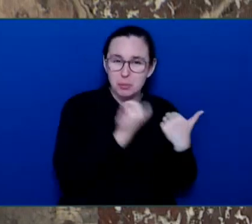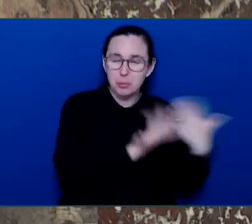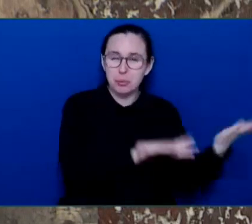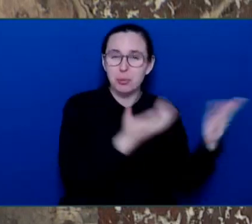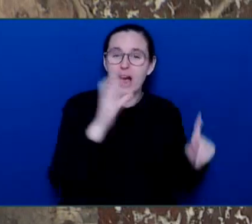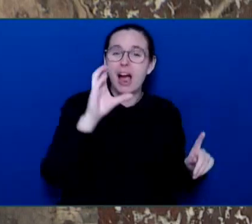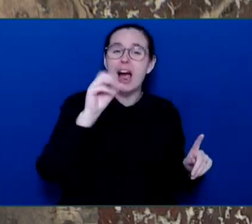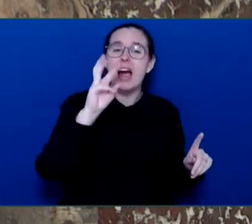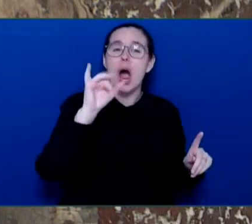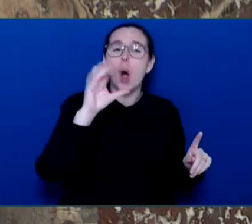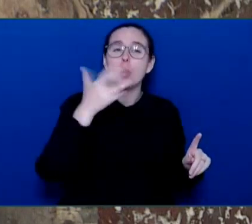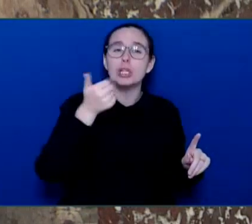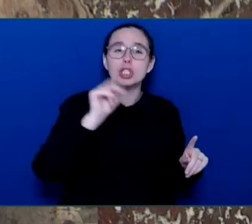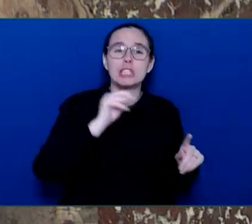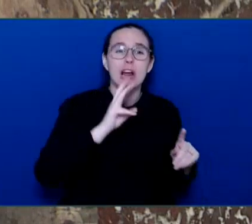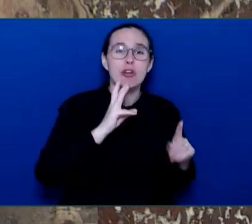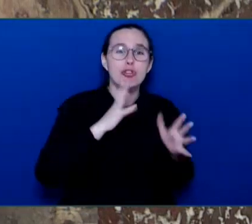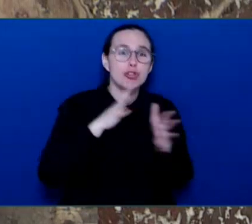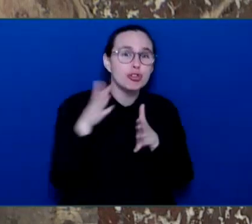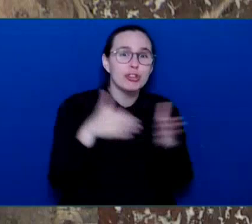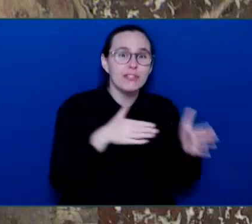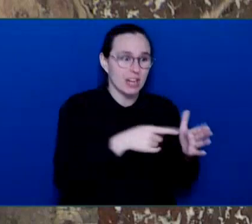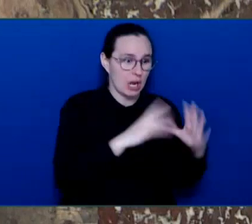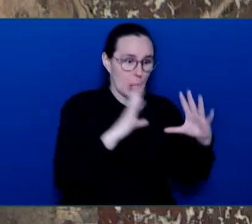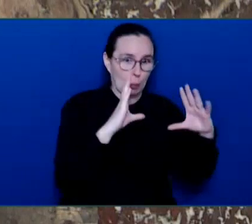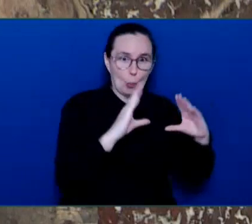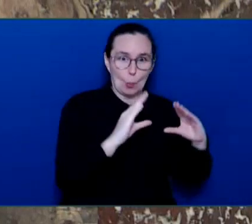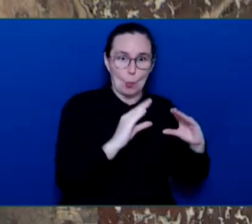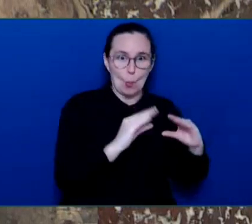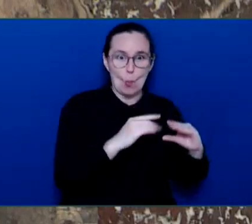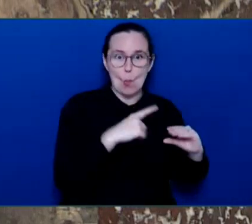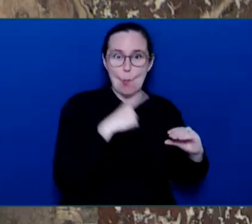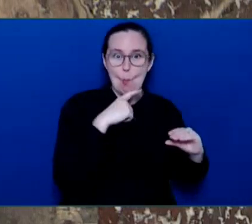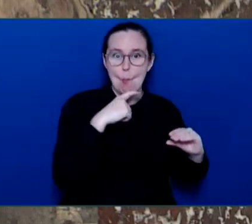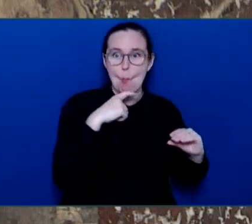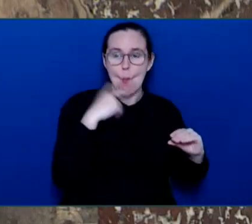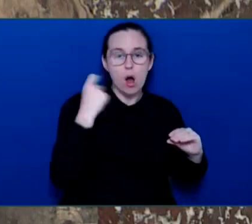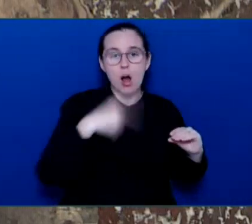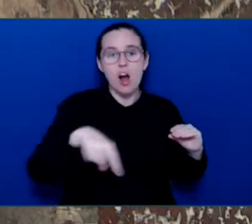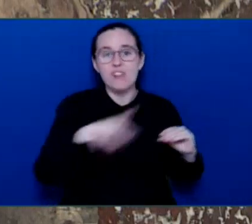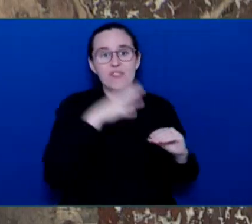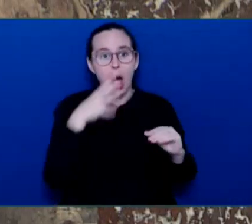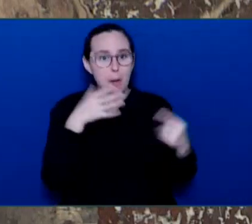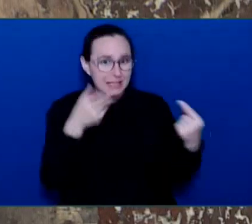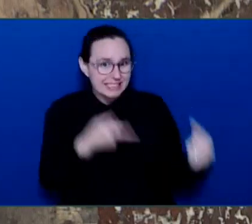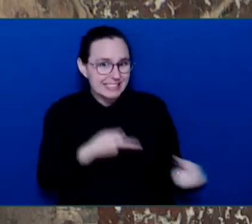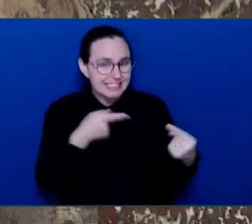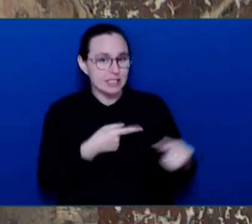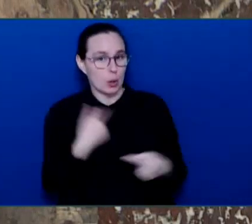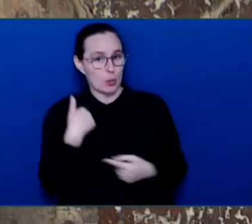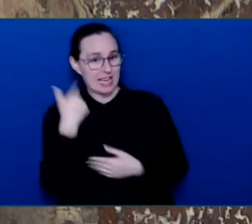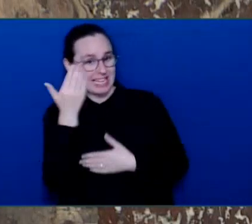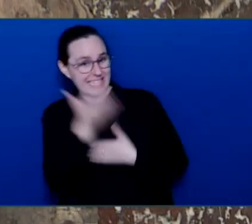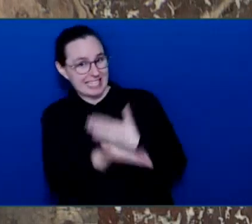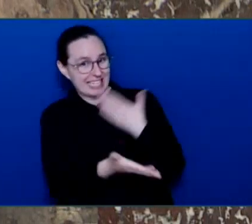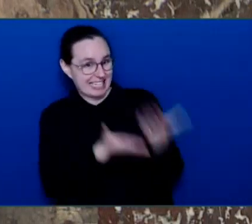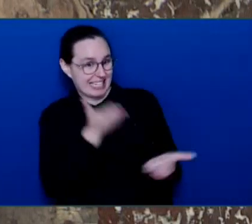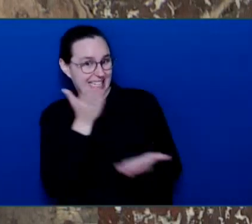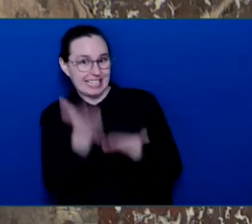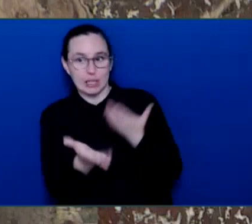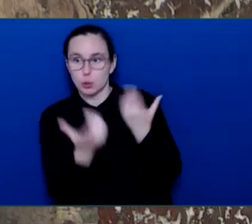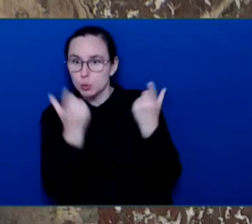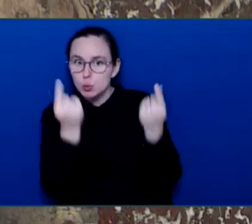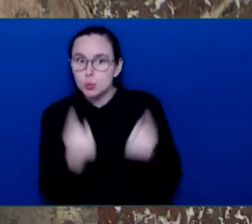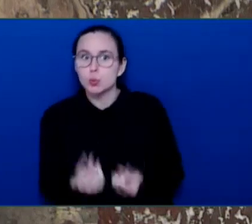And all we see is the other side fighting action on climate change. Listen, we need to take a leadership role in fighting